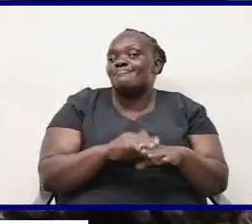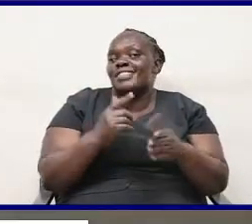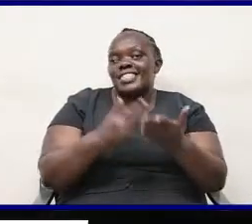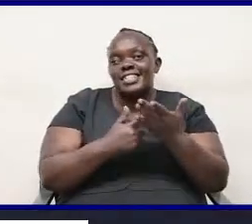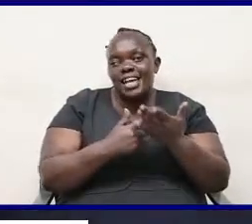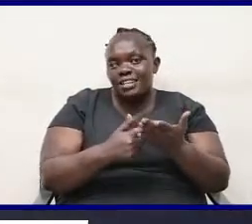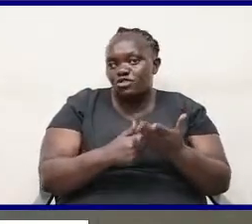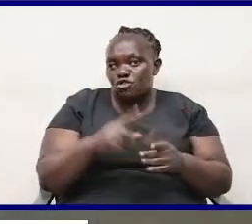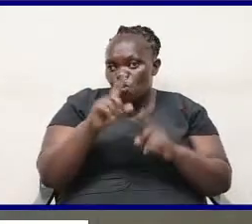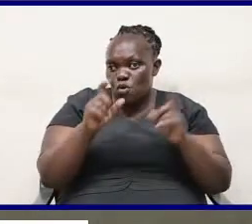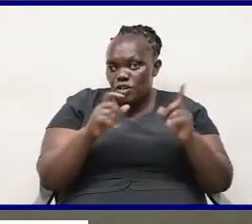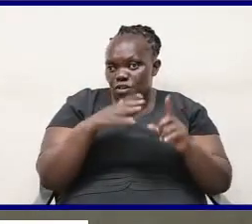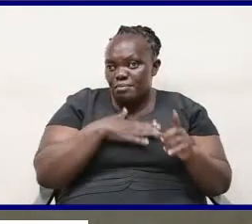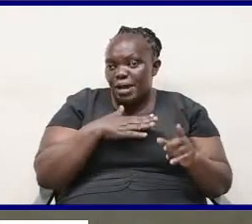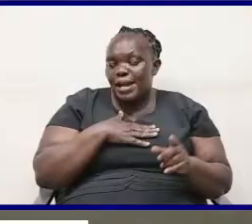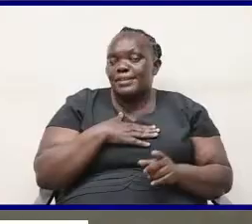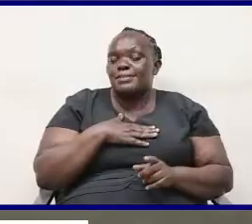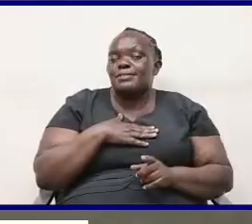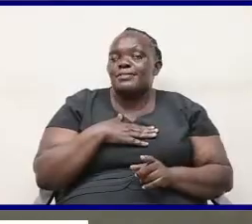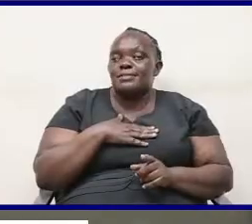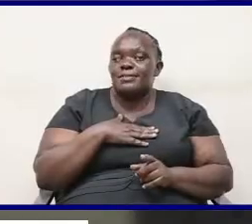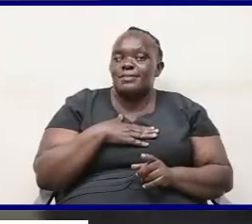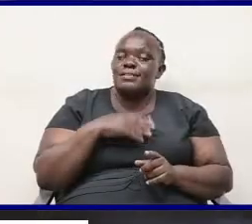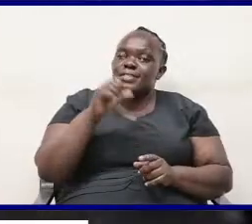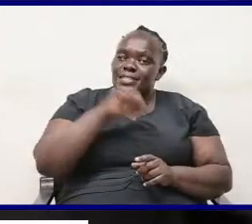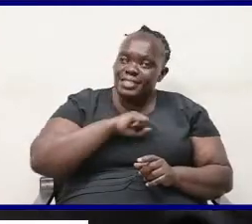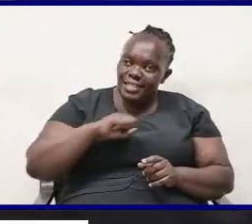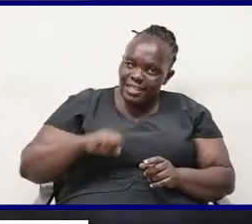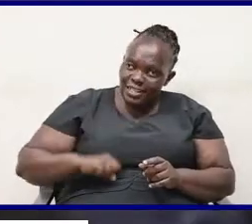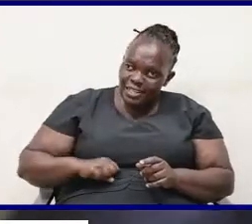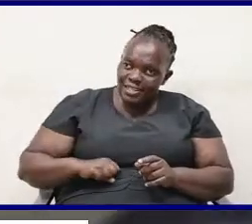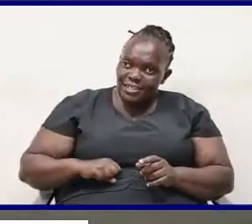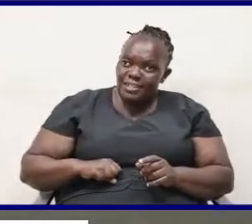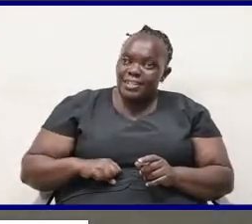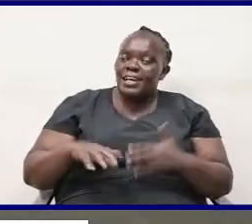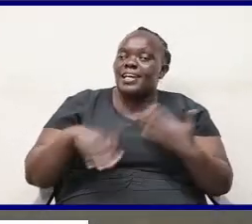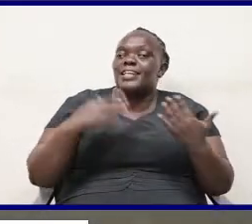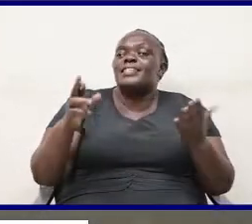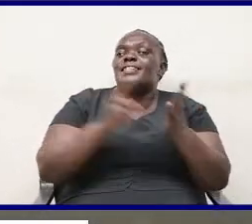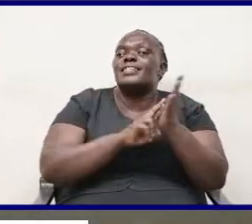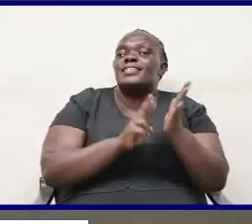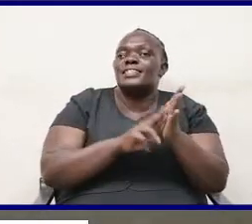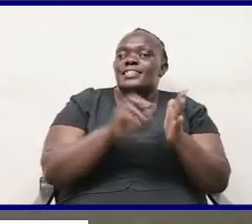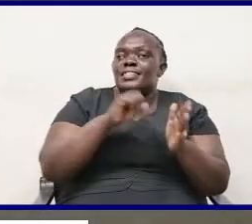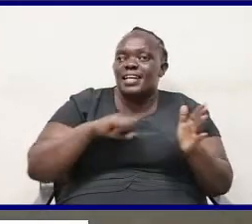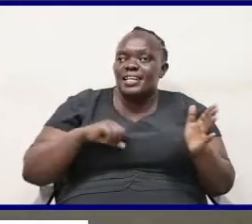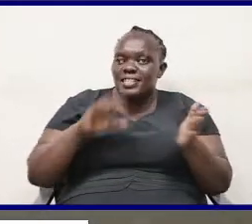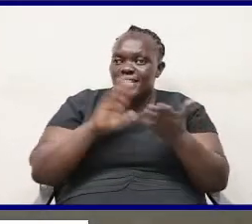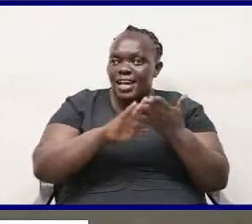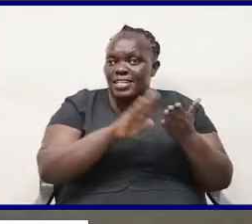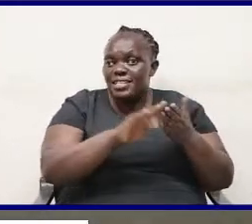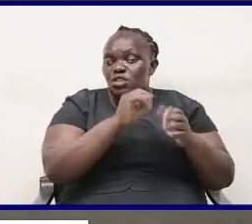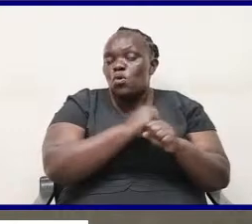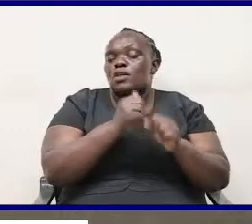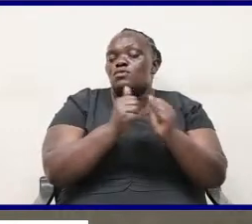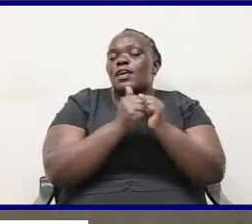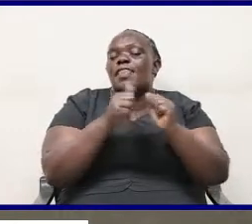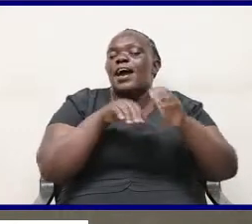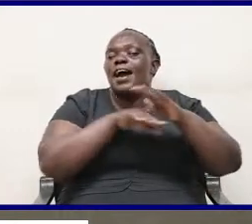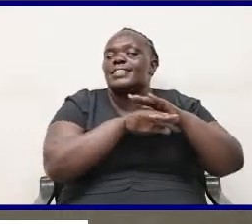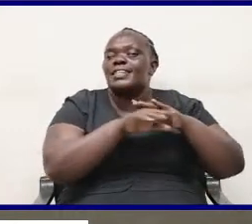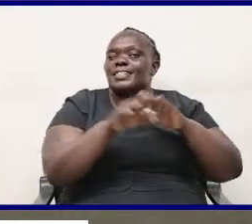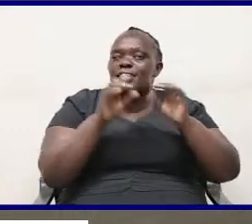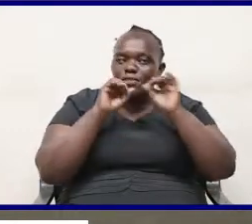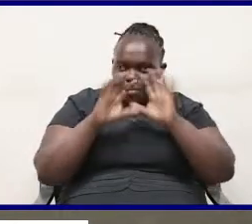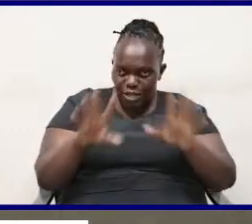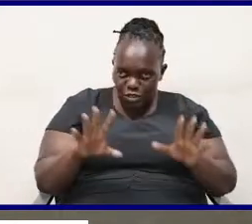My question would be on the state agencies. Are there any registered state agencies that you work with where we can actually access